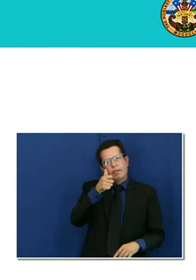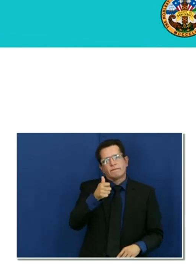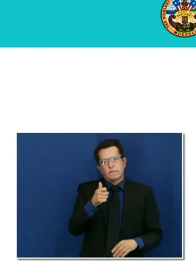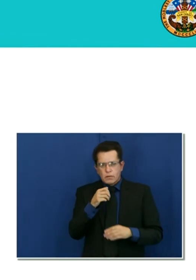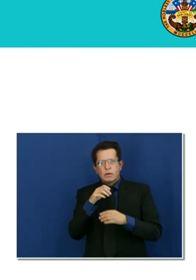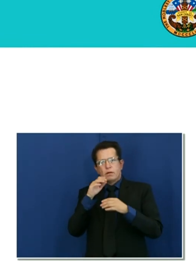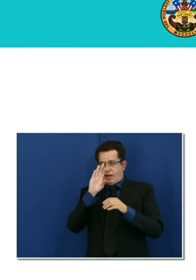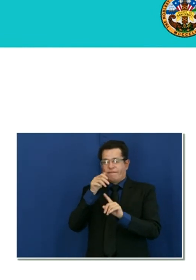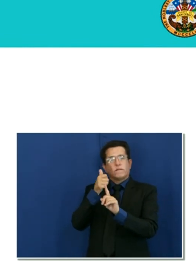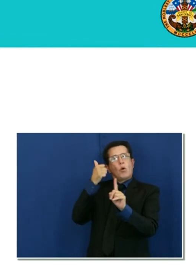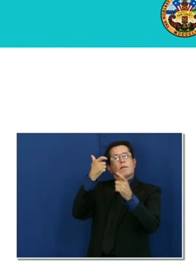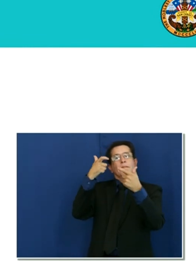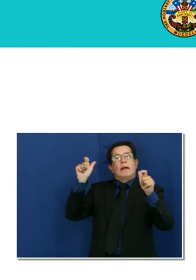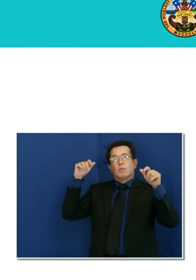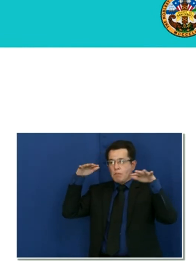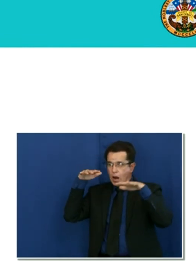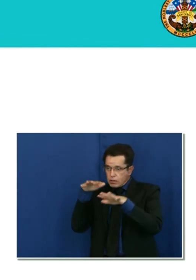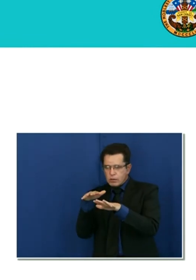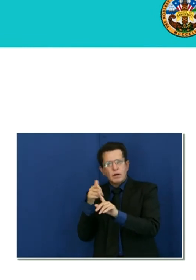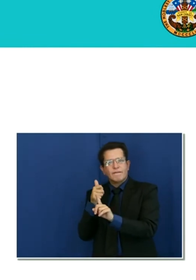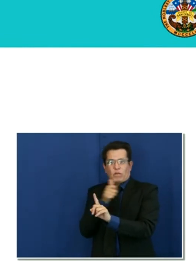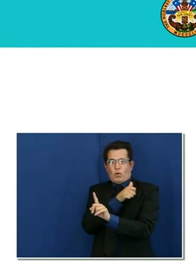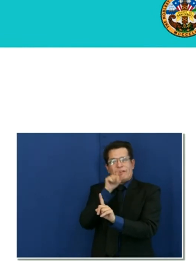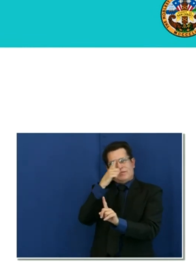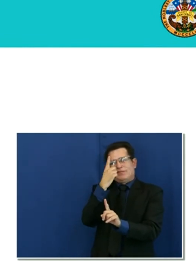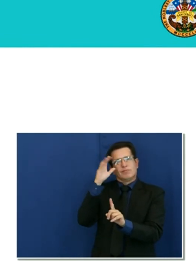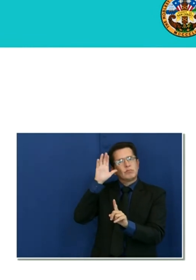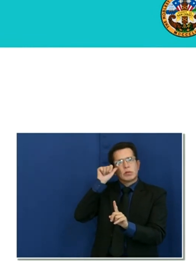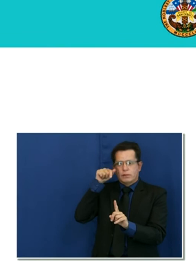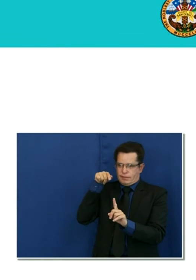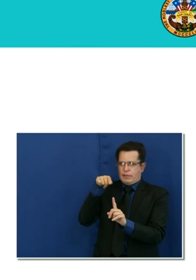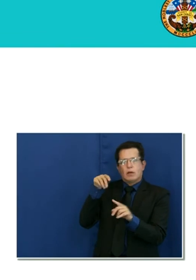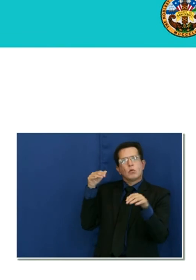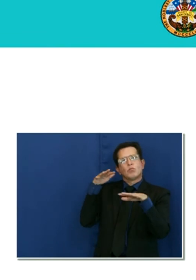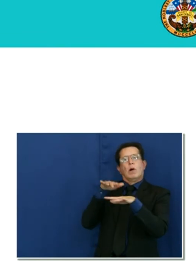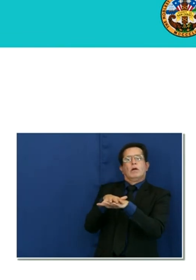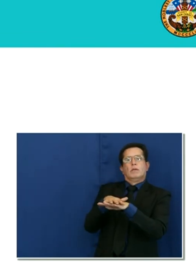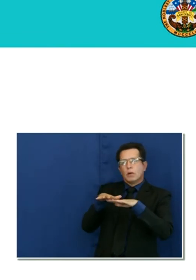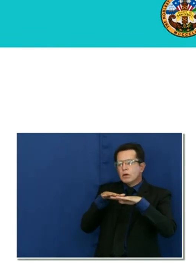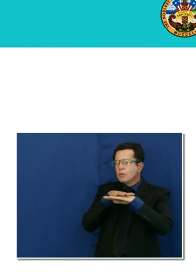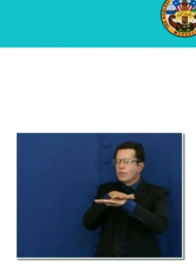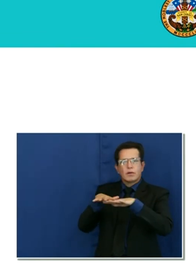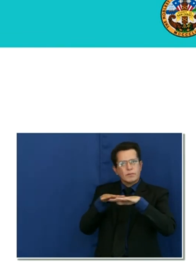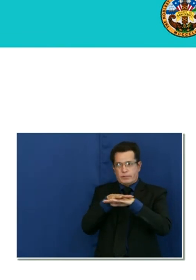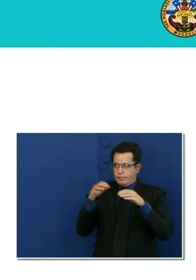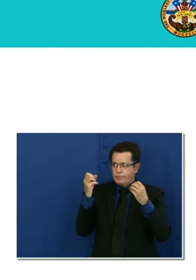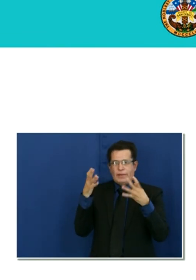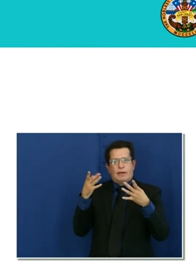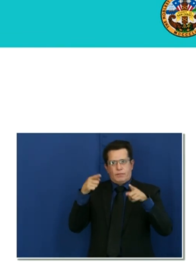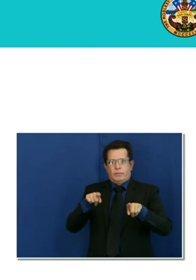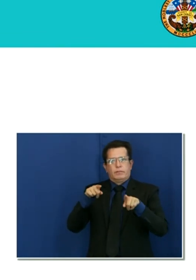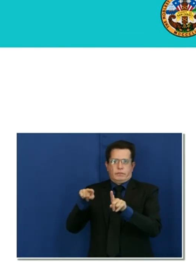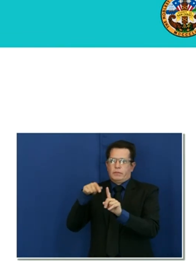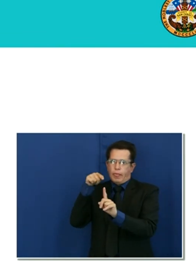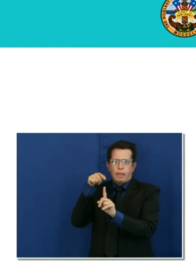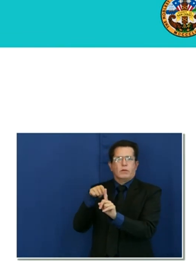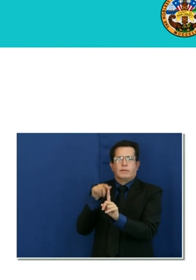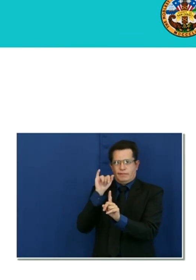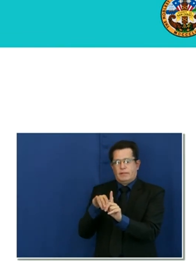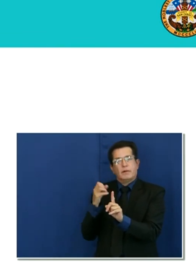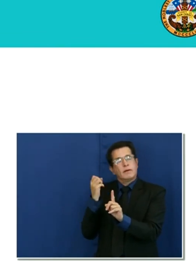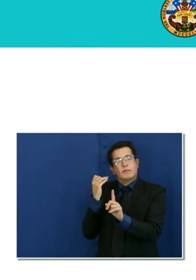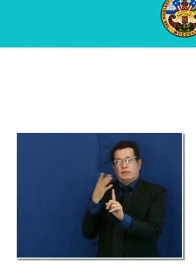certainly believe that this has been one of the driving forces, even though there have been many conditions that have